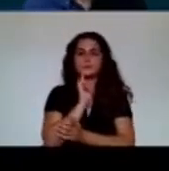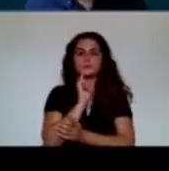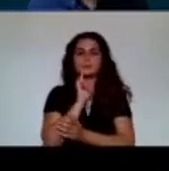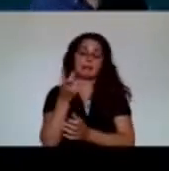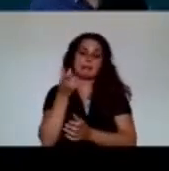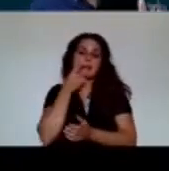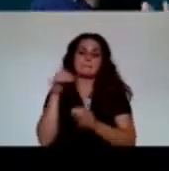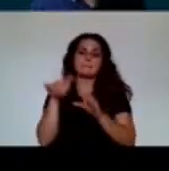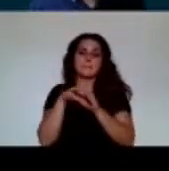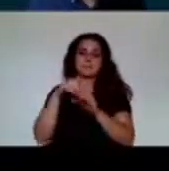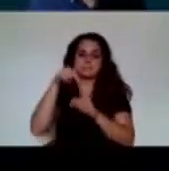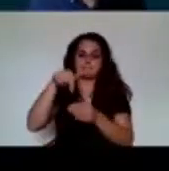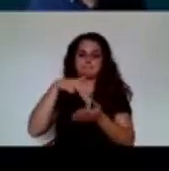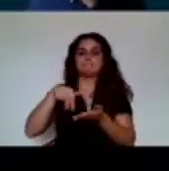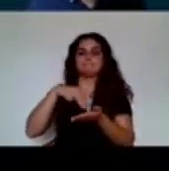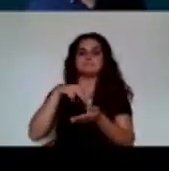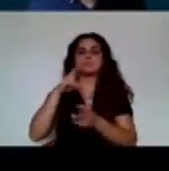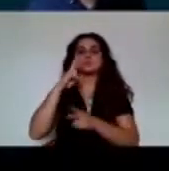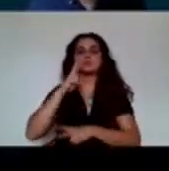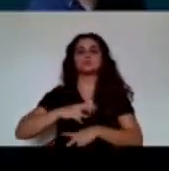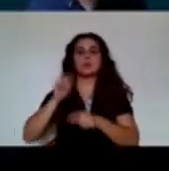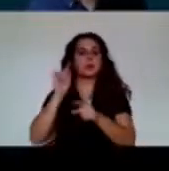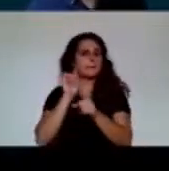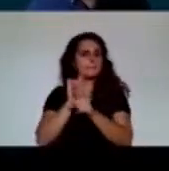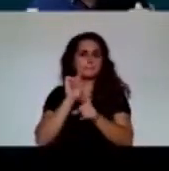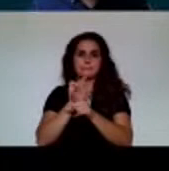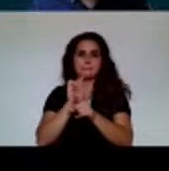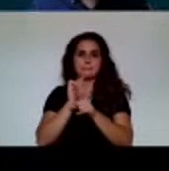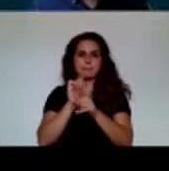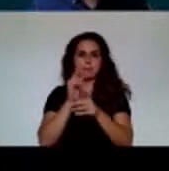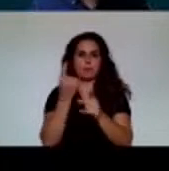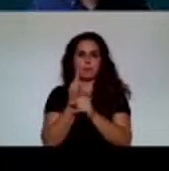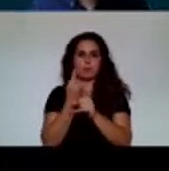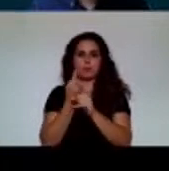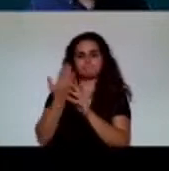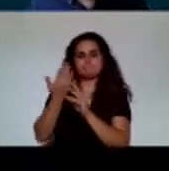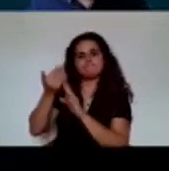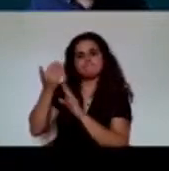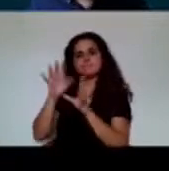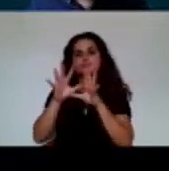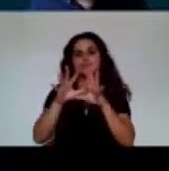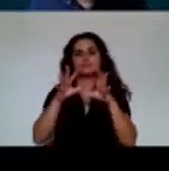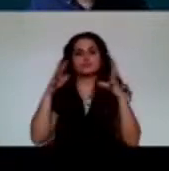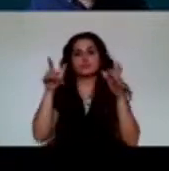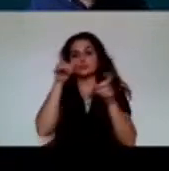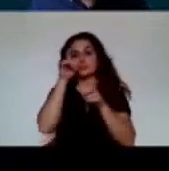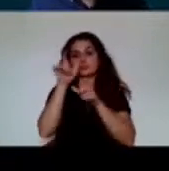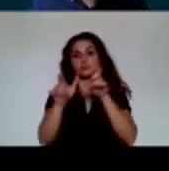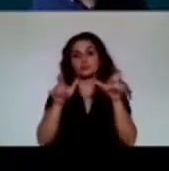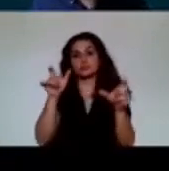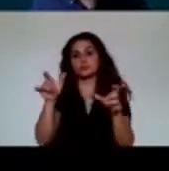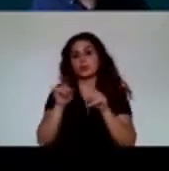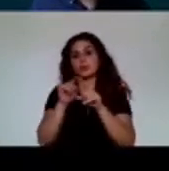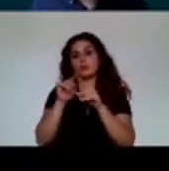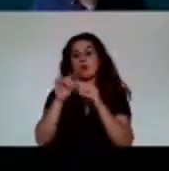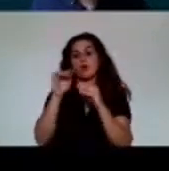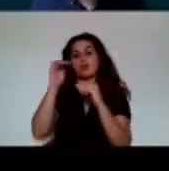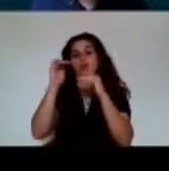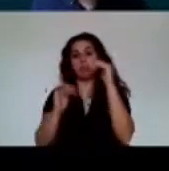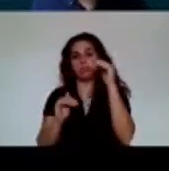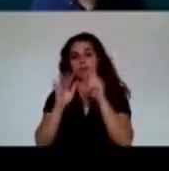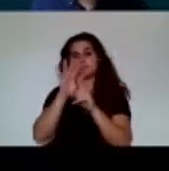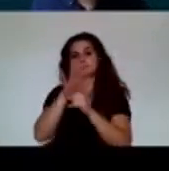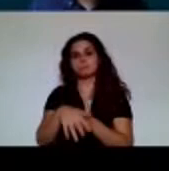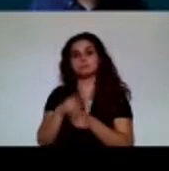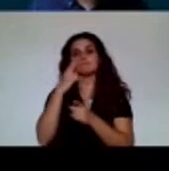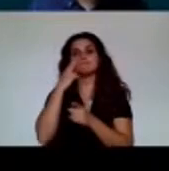conference. And so we can find the exact same pattern. So in general, people tend to perceive lower levels